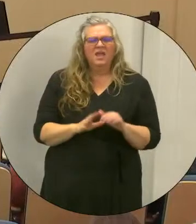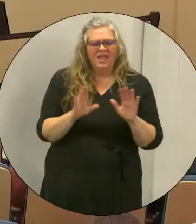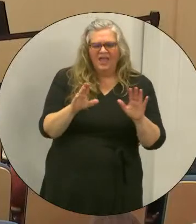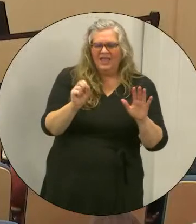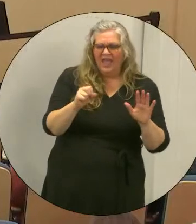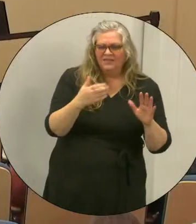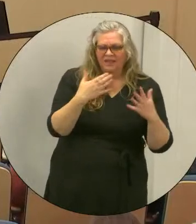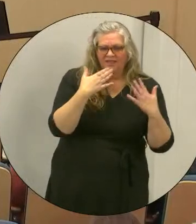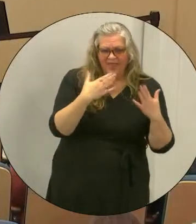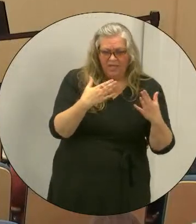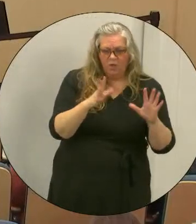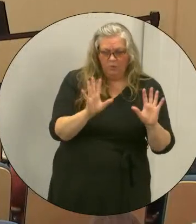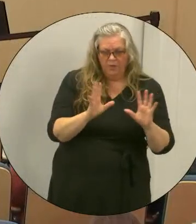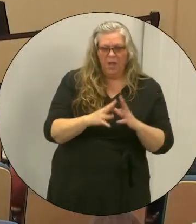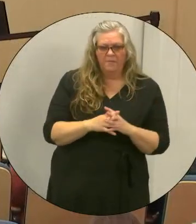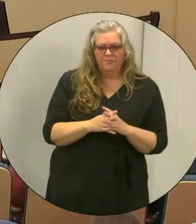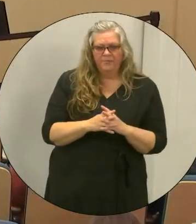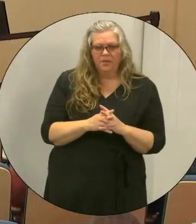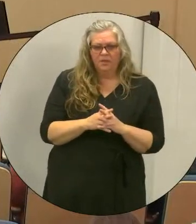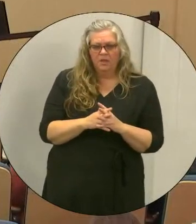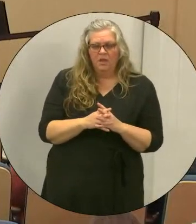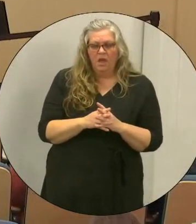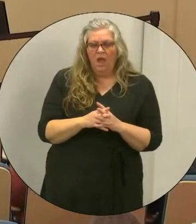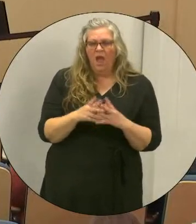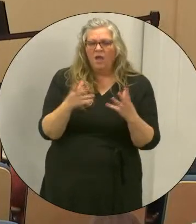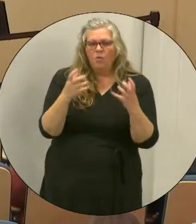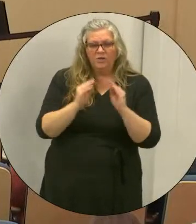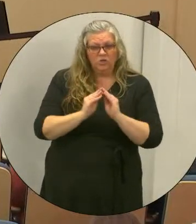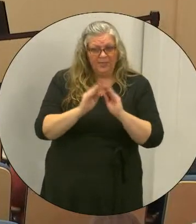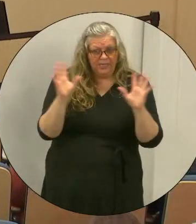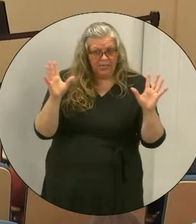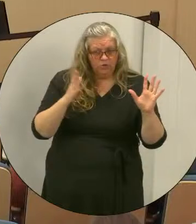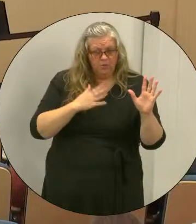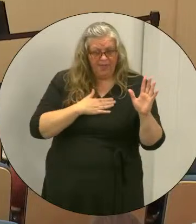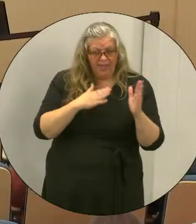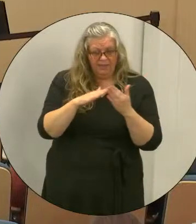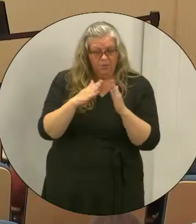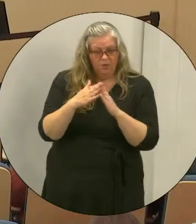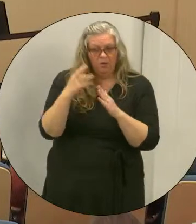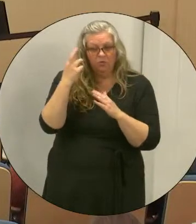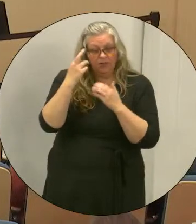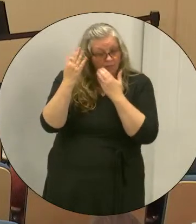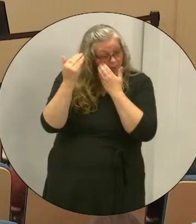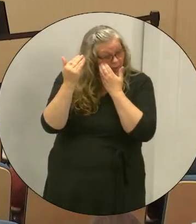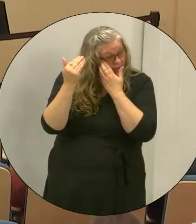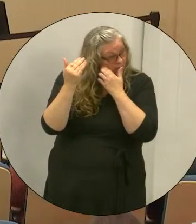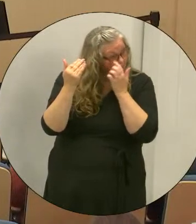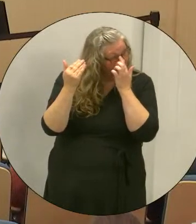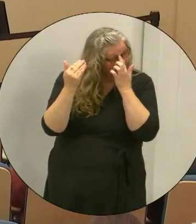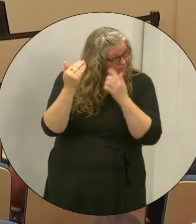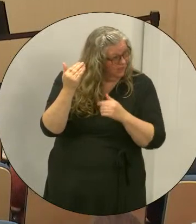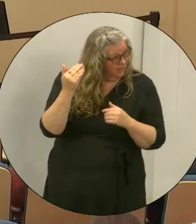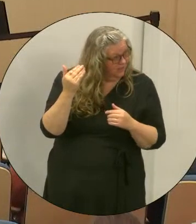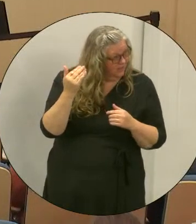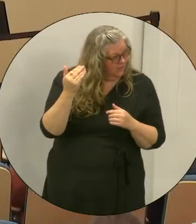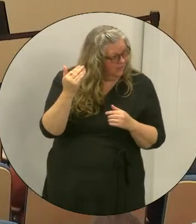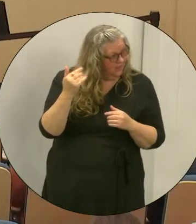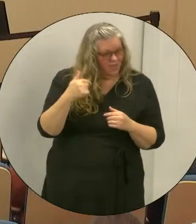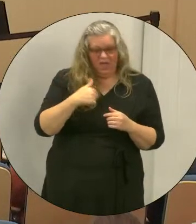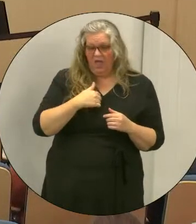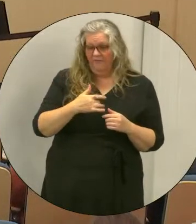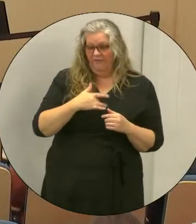and thank you for that. I wanted to make it clear to my community the reason why I feel that